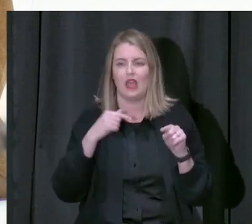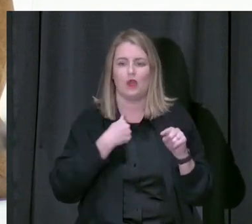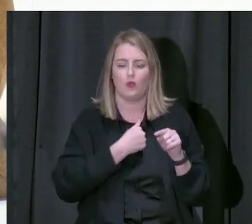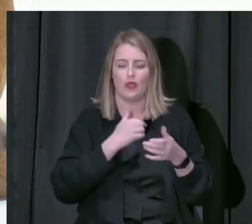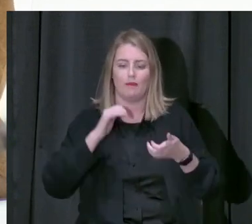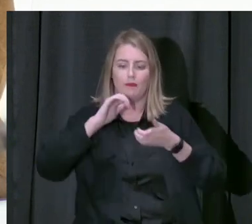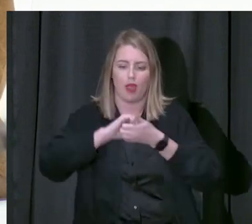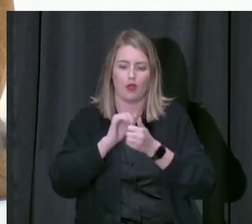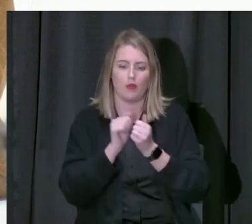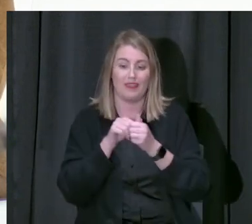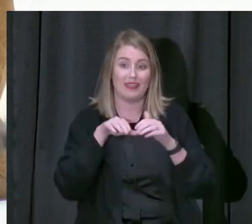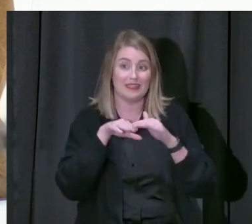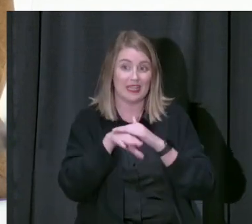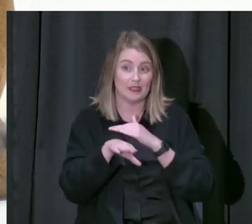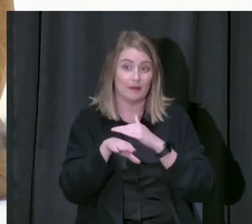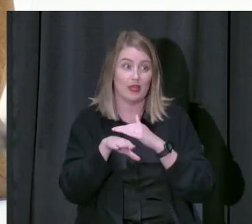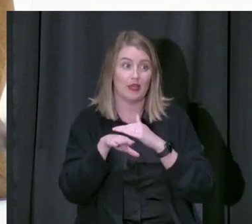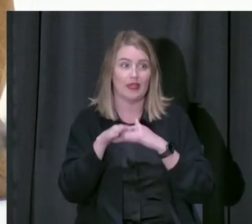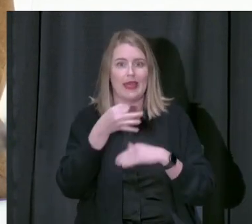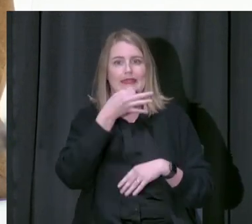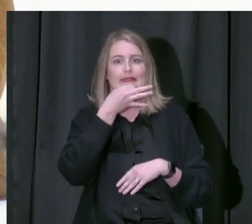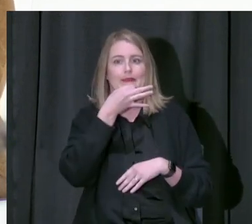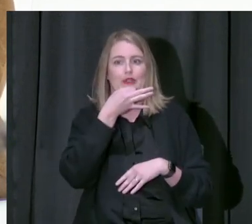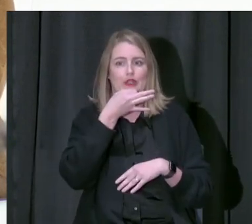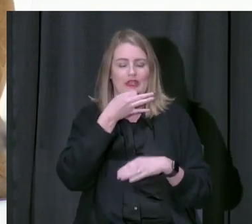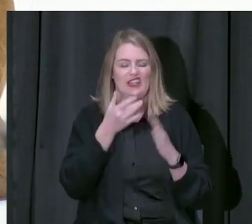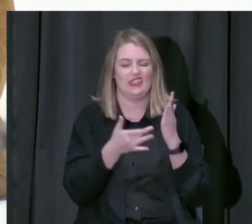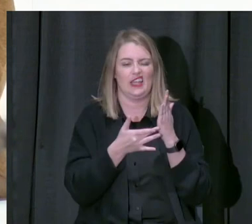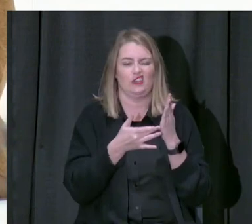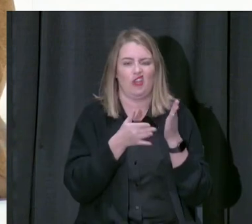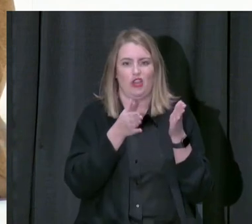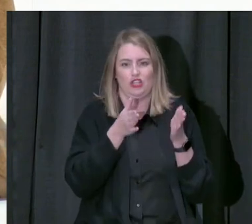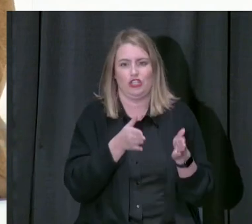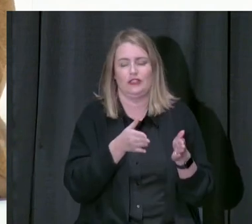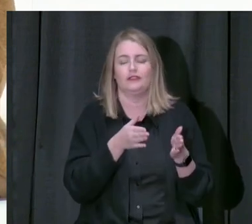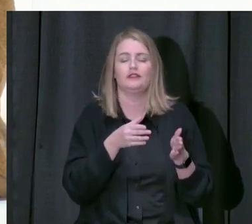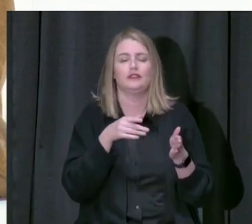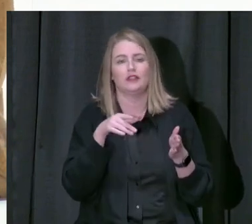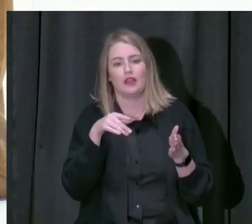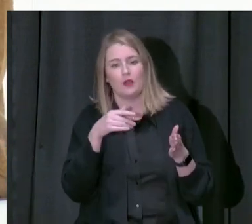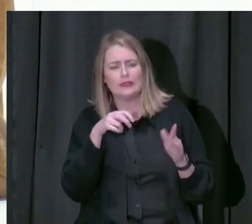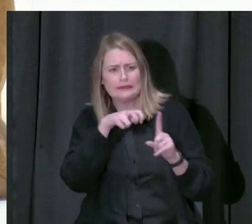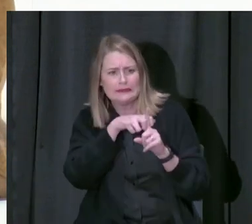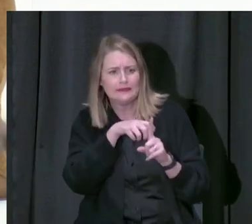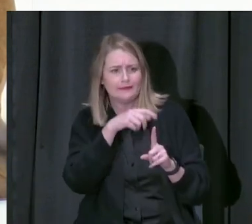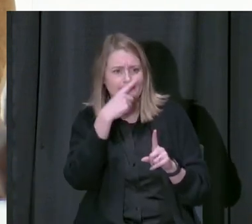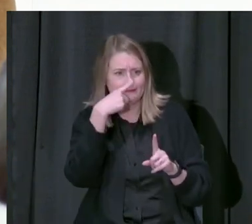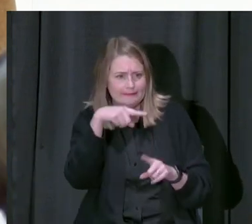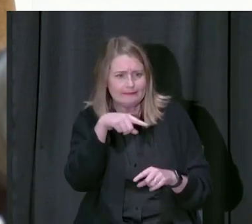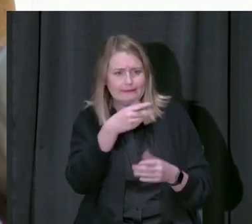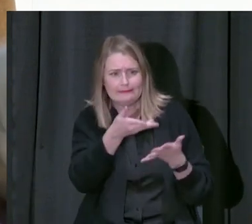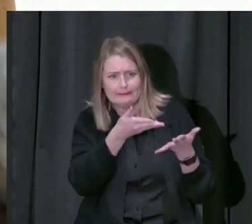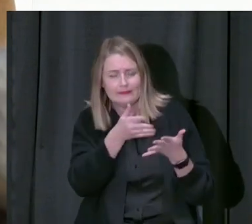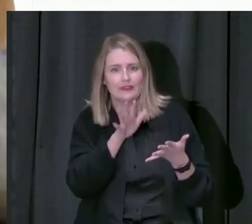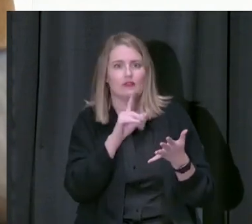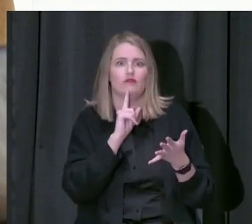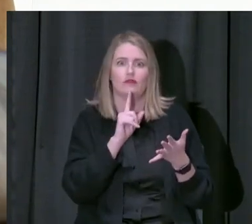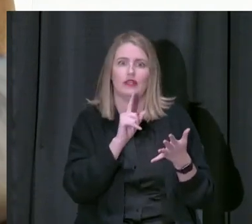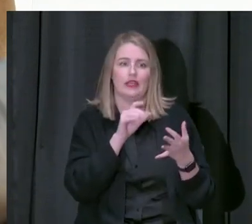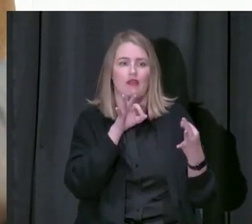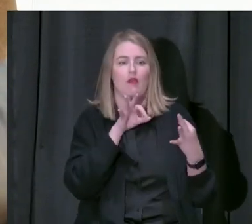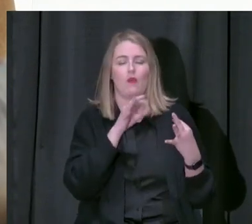with accessibility experts and technologists so that we can get their very valuable input as